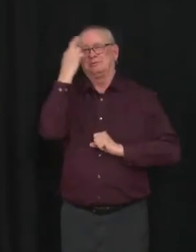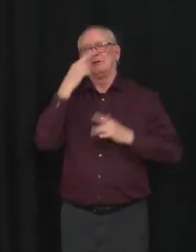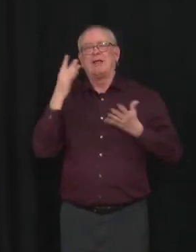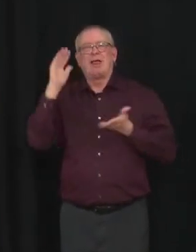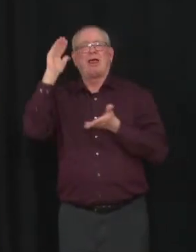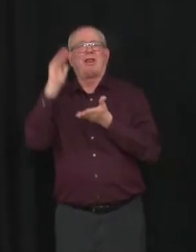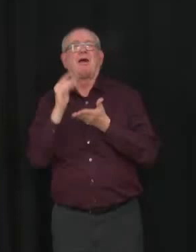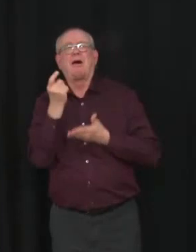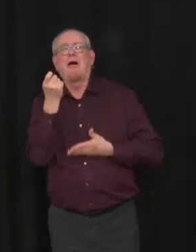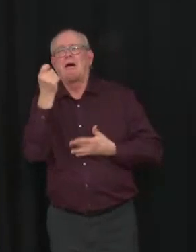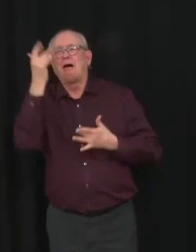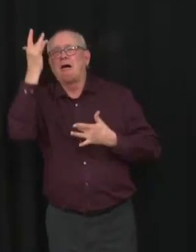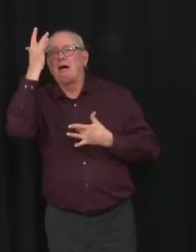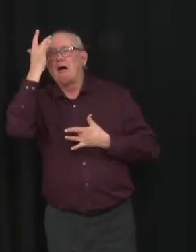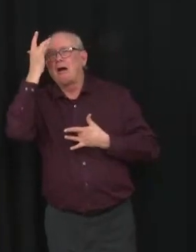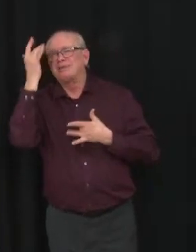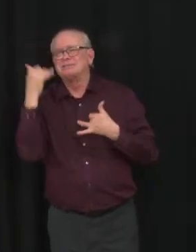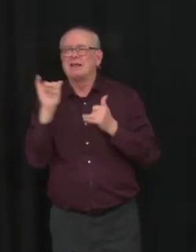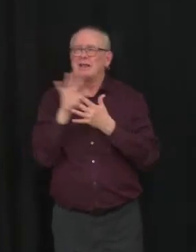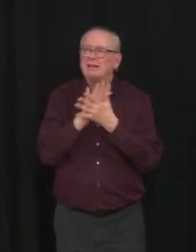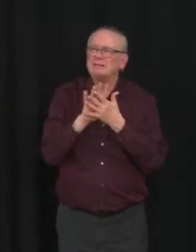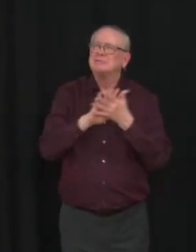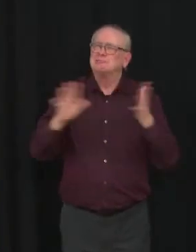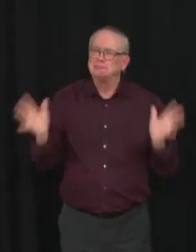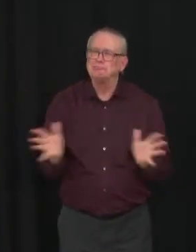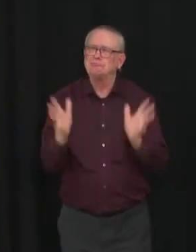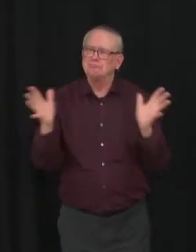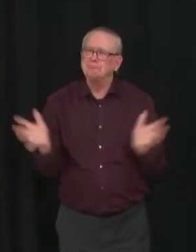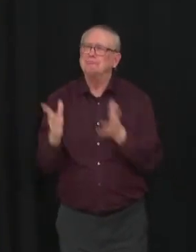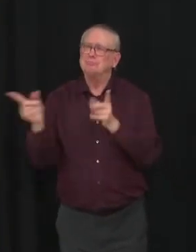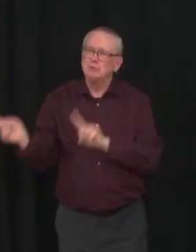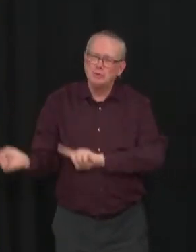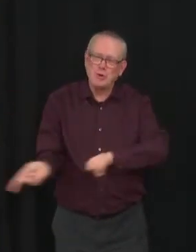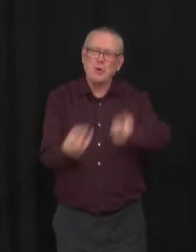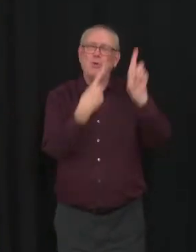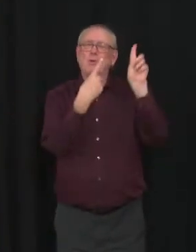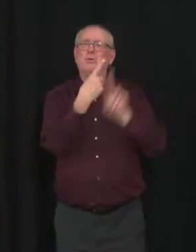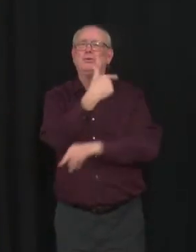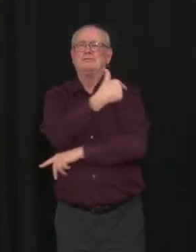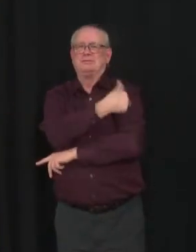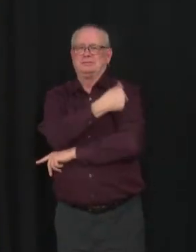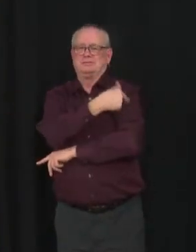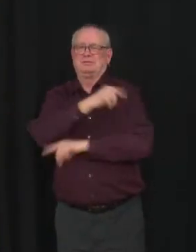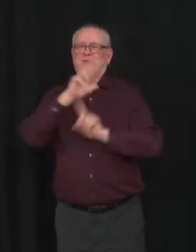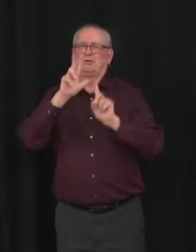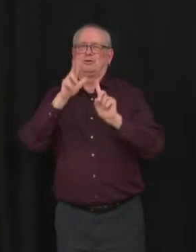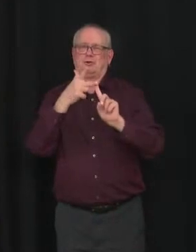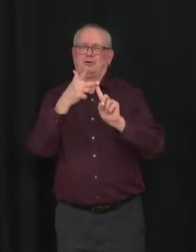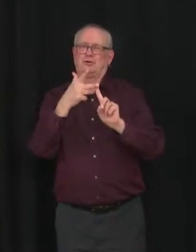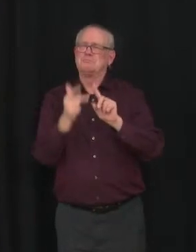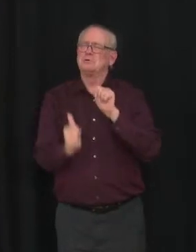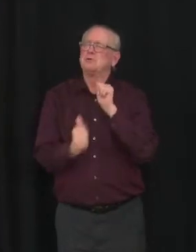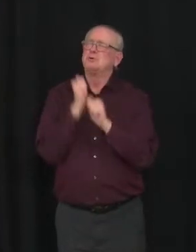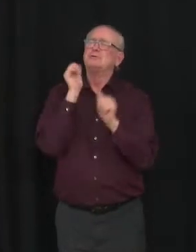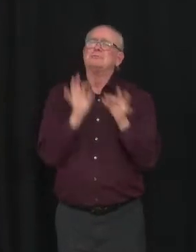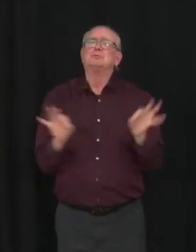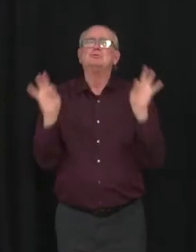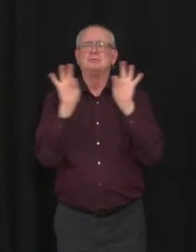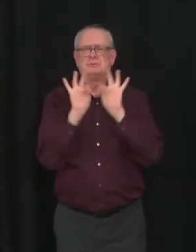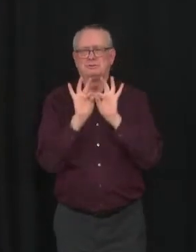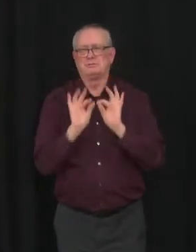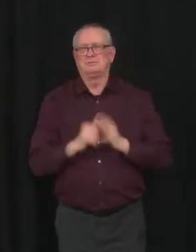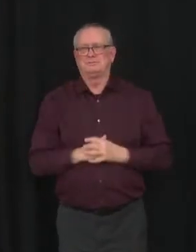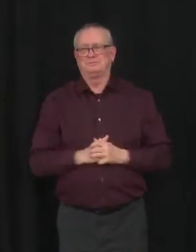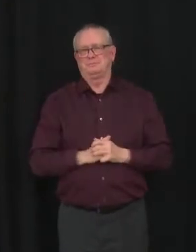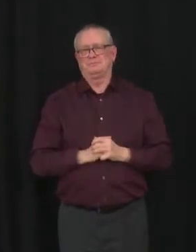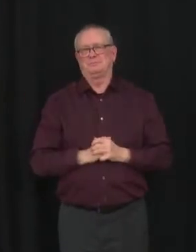So get yourself protected. Get that third shot. That's the most powerful thing people can do as an individual choice to protect themselves from this variant.